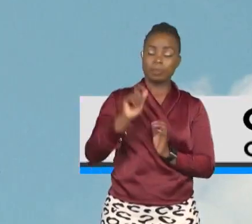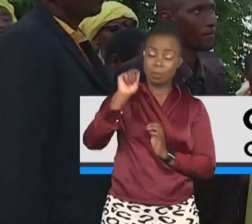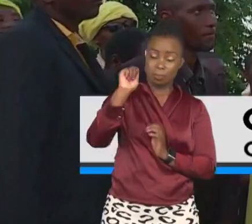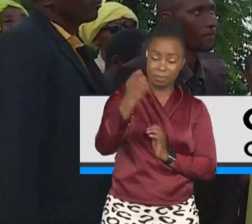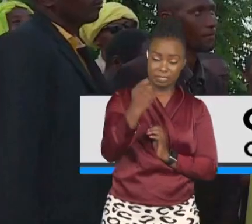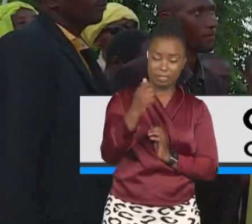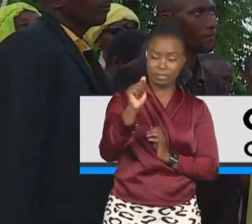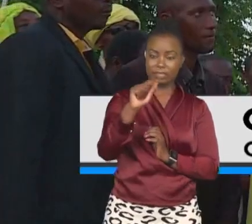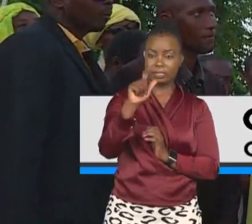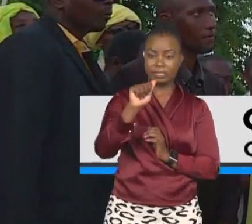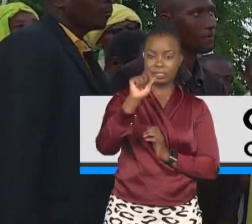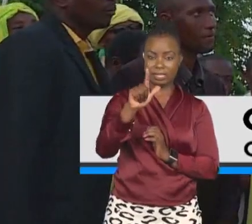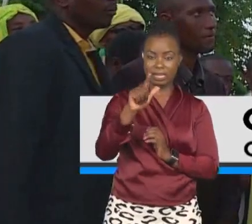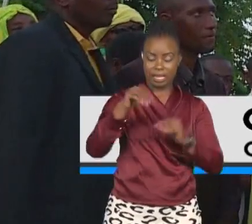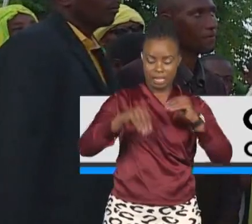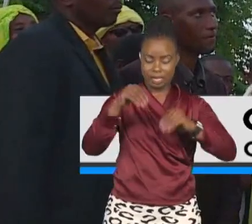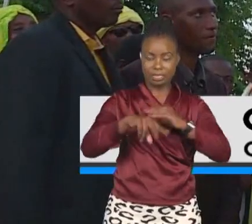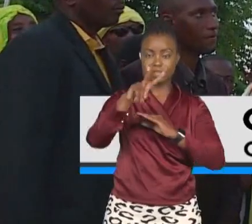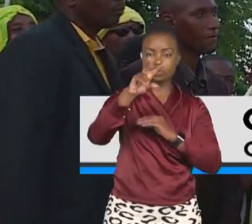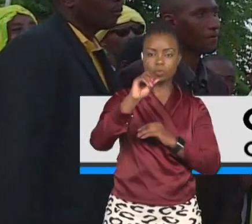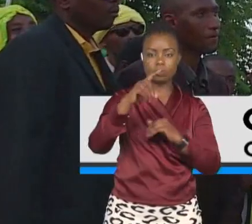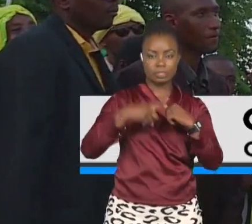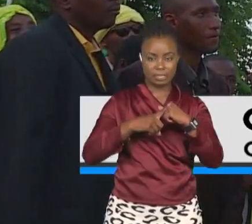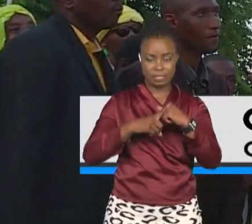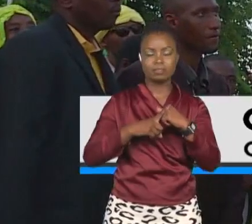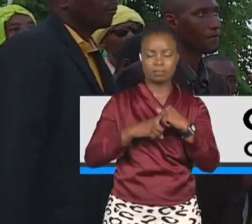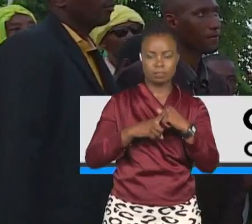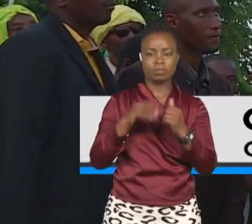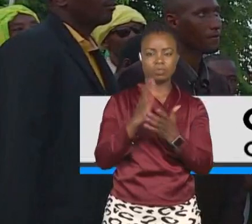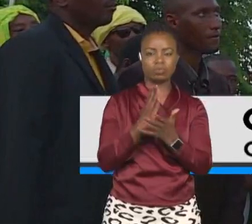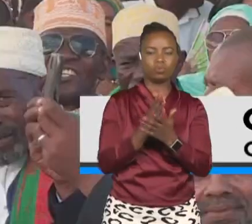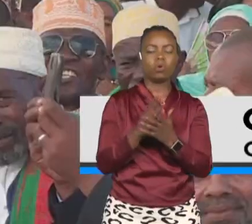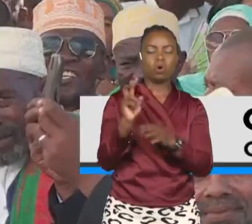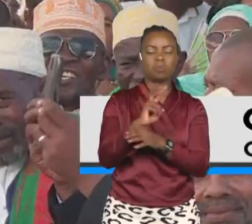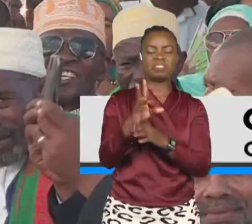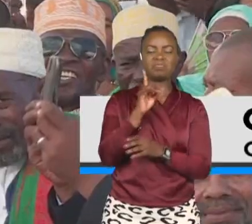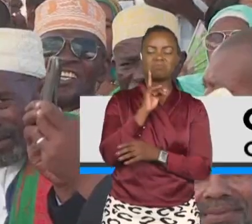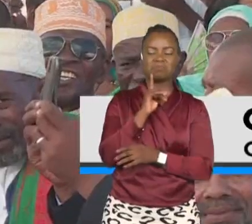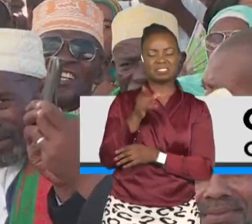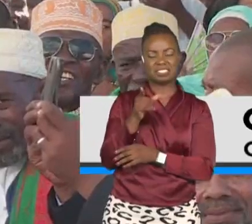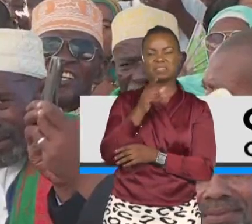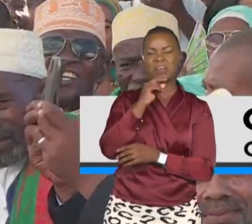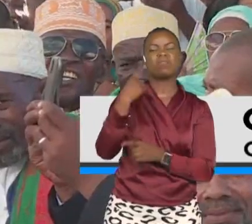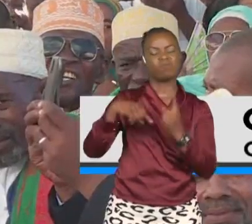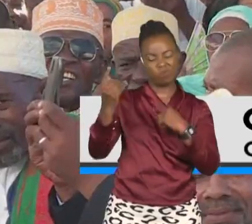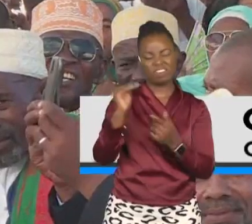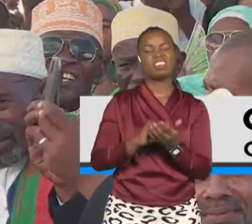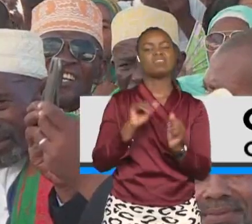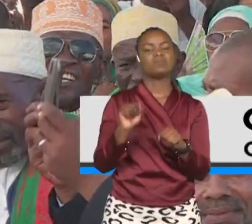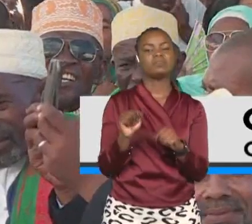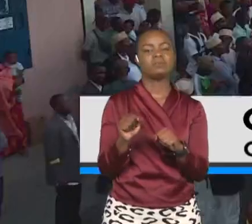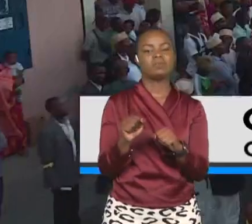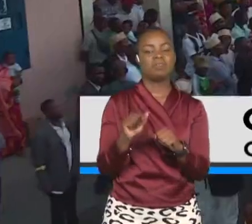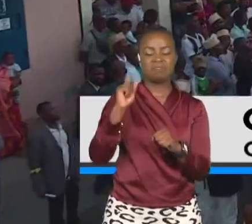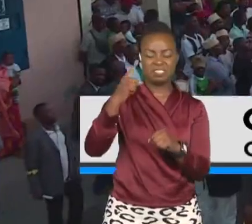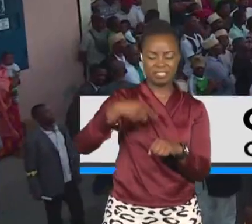Asumani Azal, who was elected in 2006, has been predicted by observers to win the election, the first round